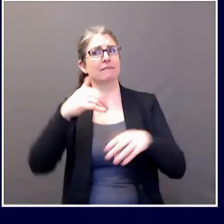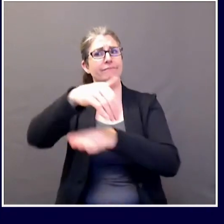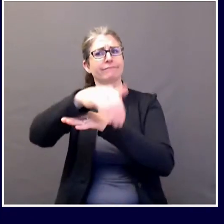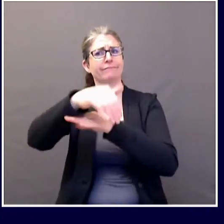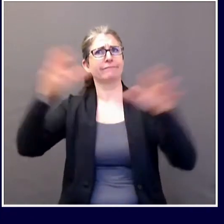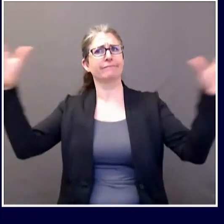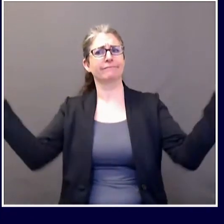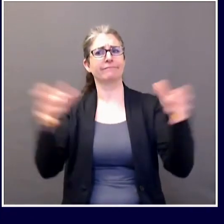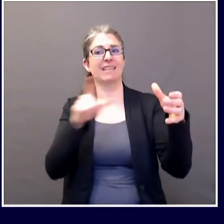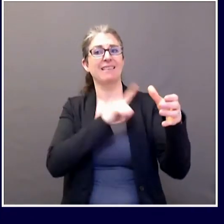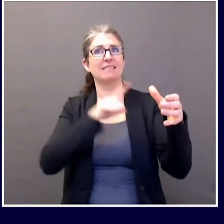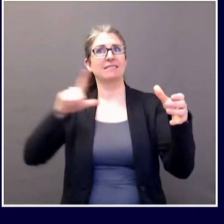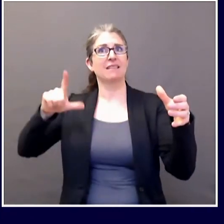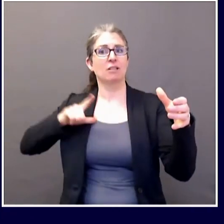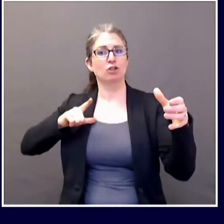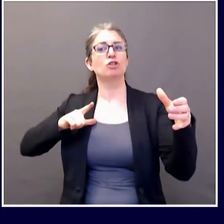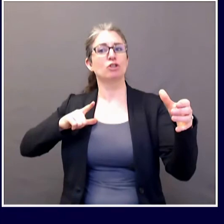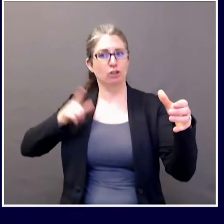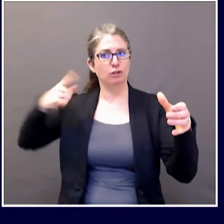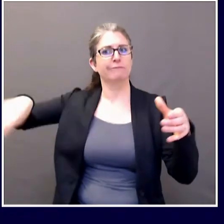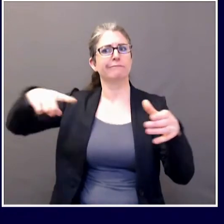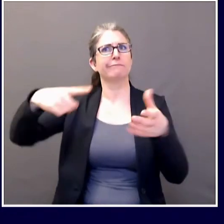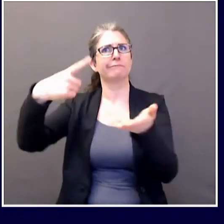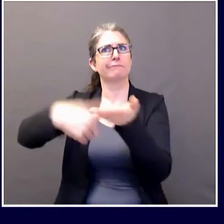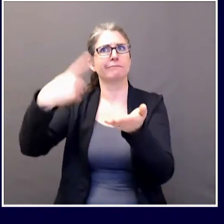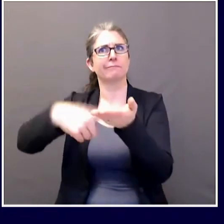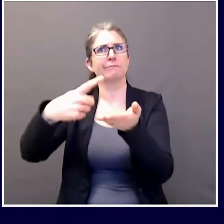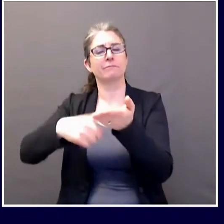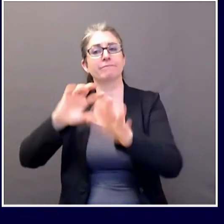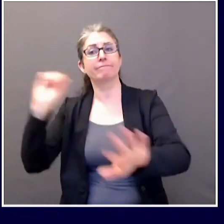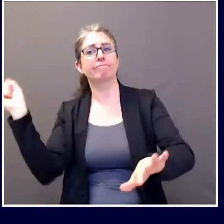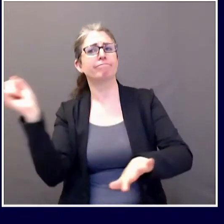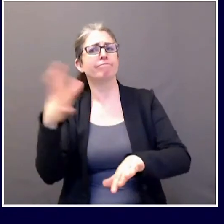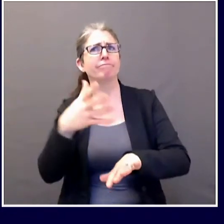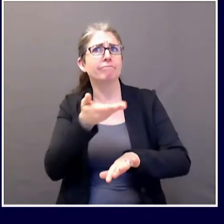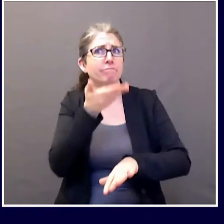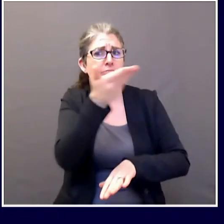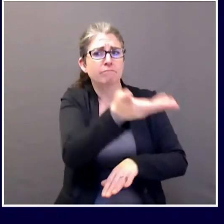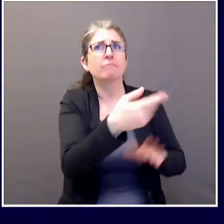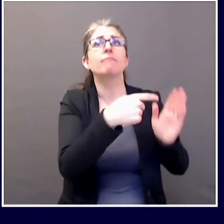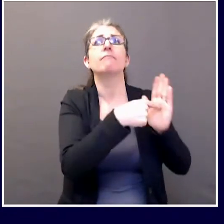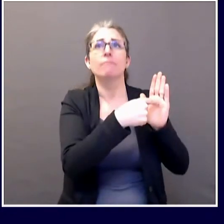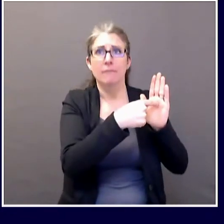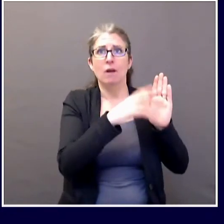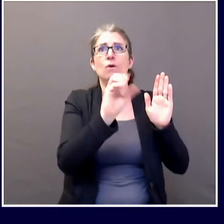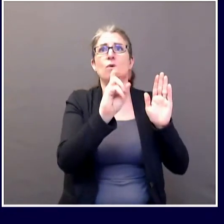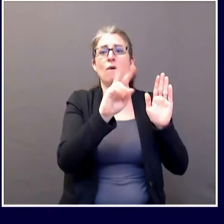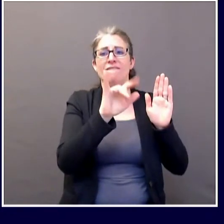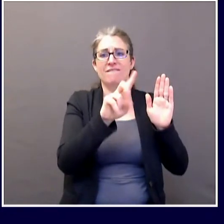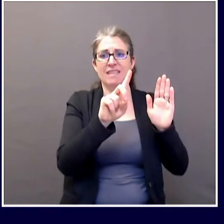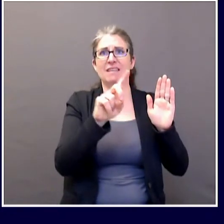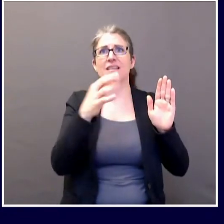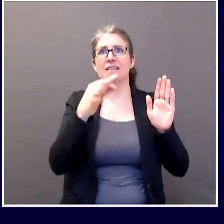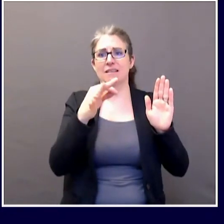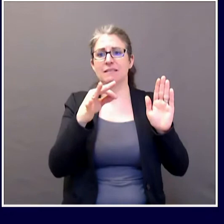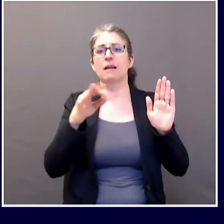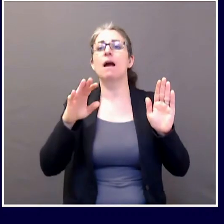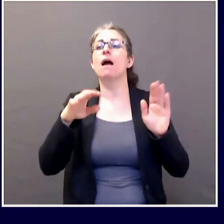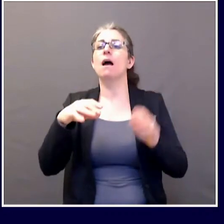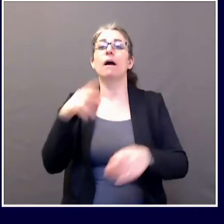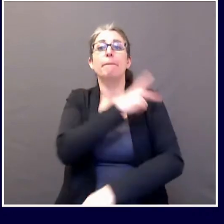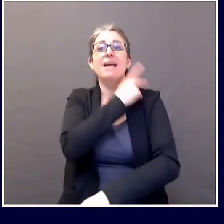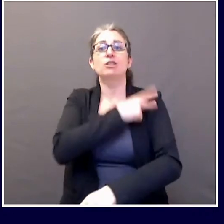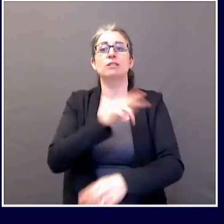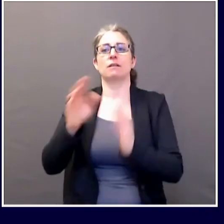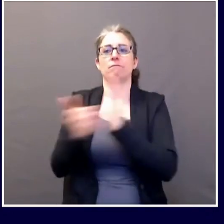CDC has any position on that, or is going to offer any comments about it in the way that state departments sometimes do regarding legislation